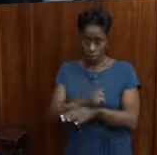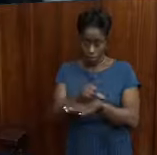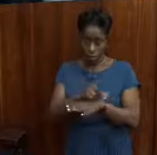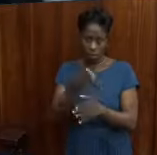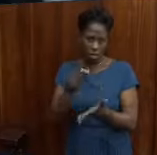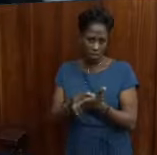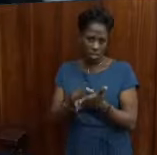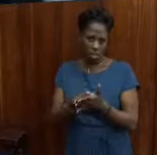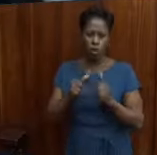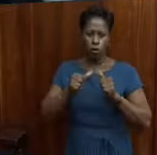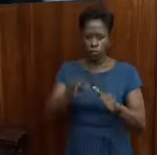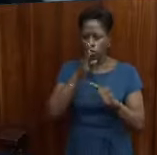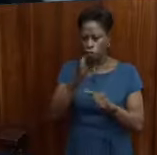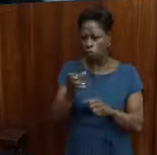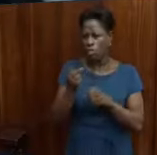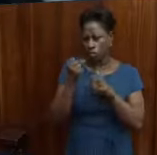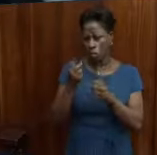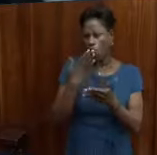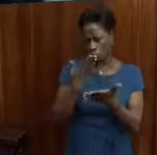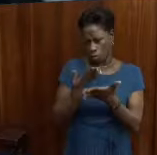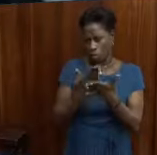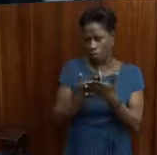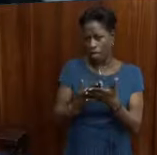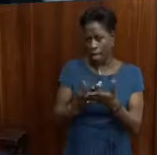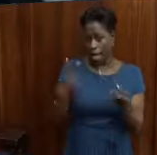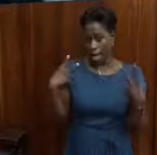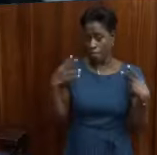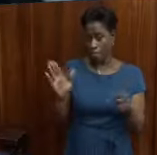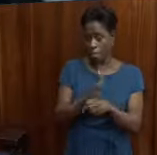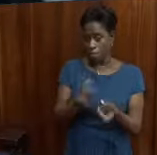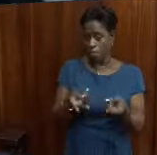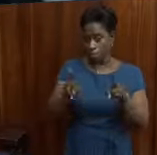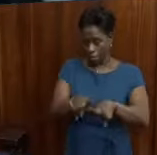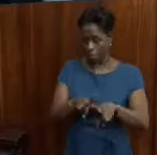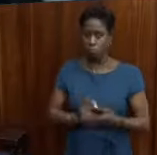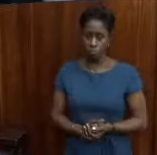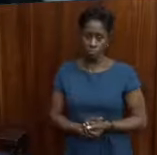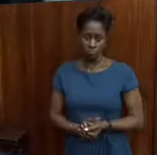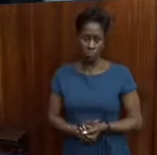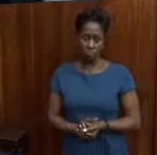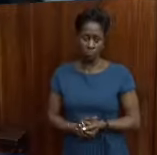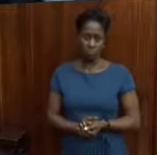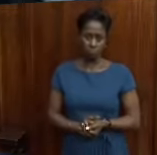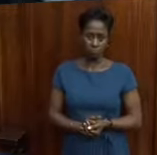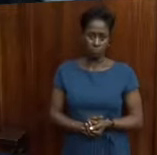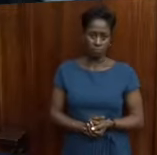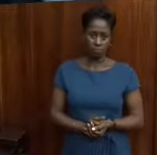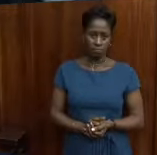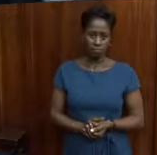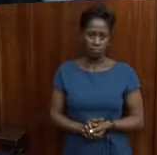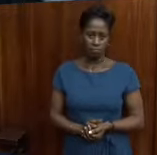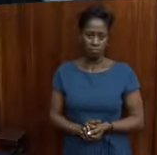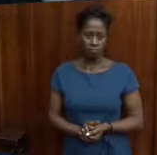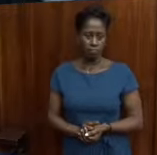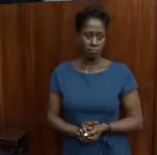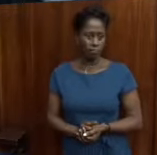95.7% compared to a minimum statutory requirement of 60%. Mr. Speaker, following